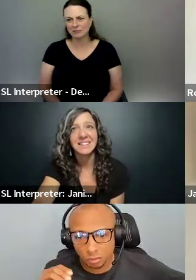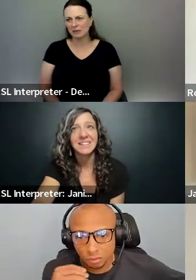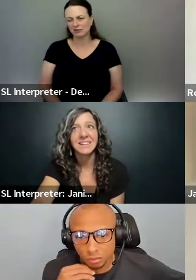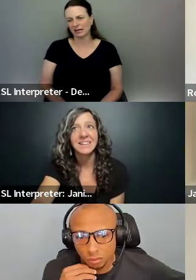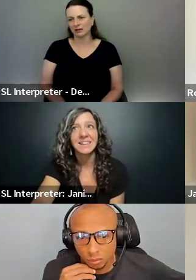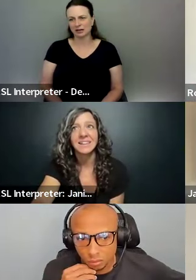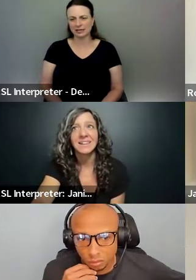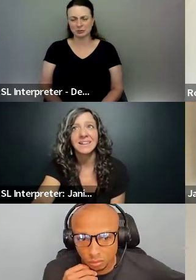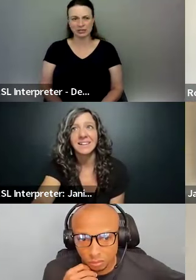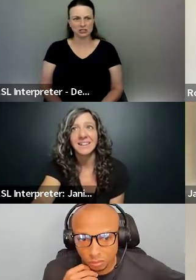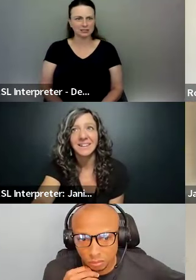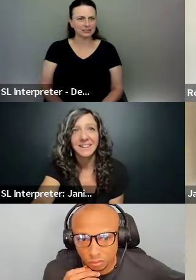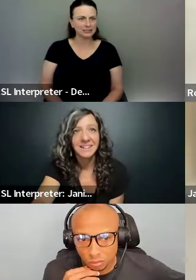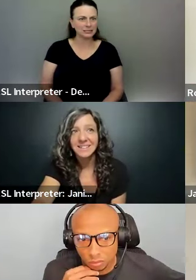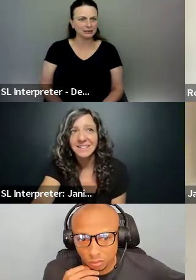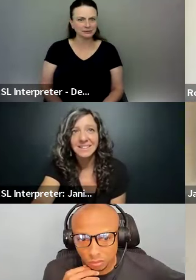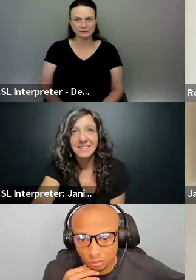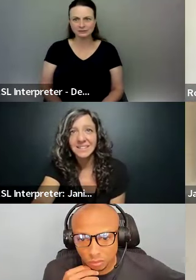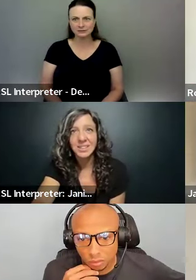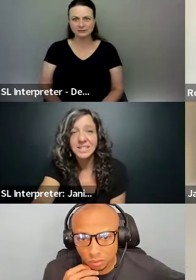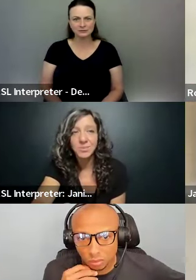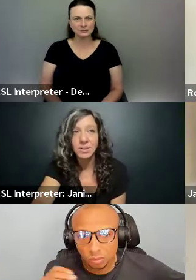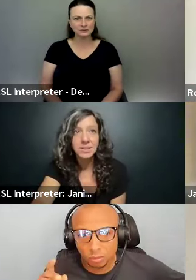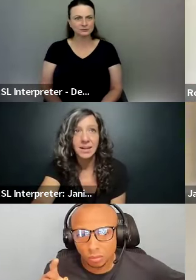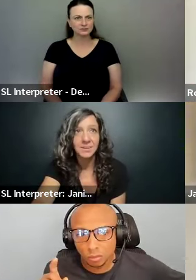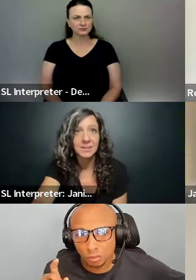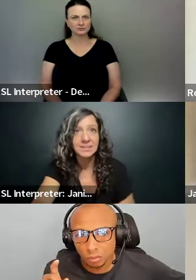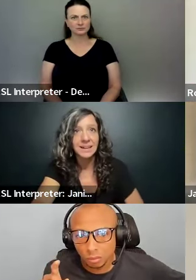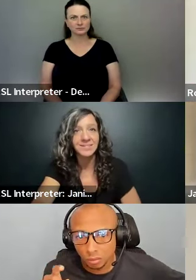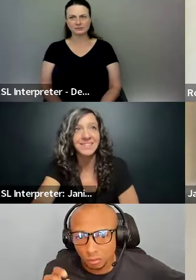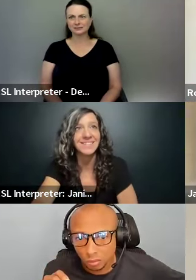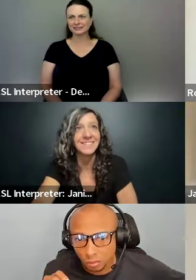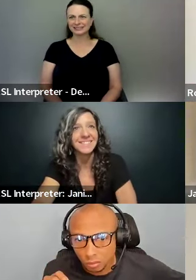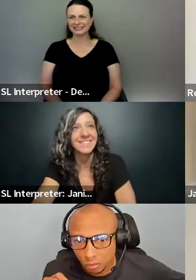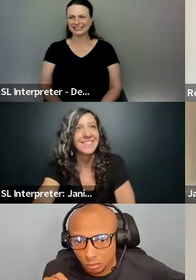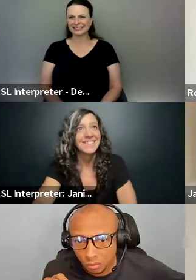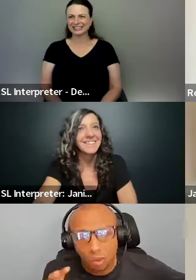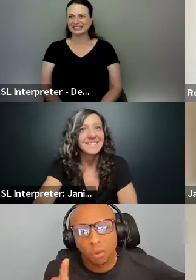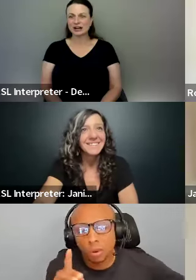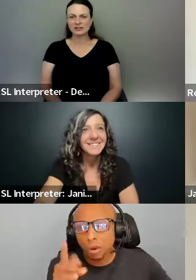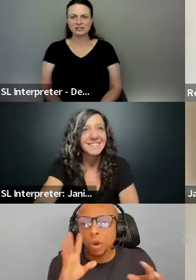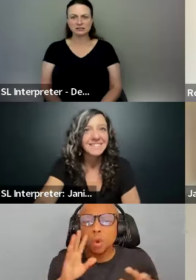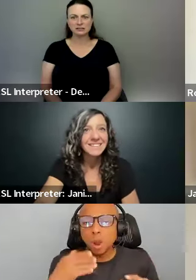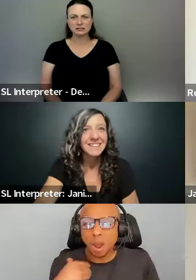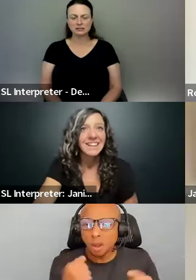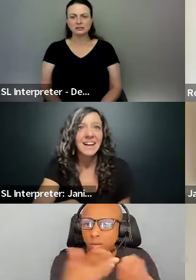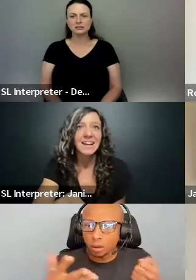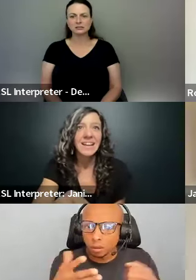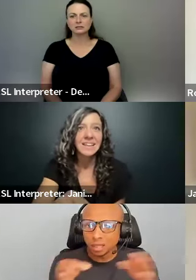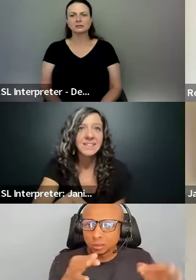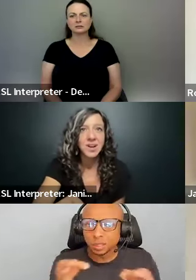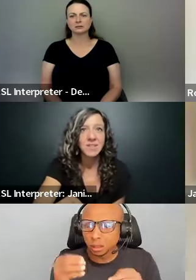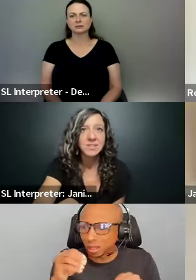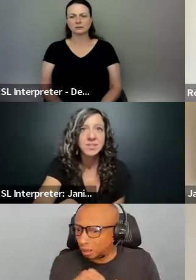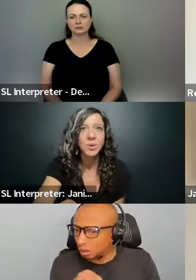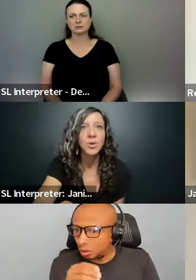I think maybe later on the explanation, Destiny's saying. Jay says we're all talking at once. Yeah. Travis?